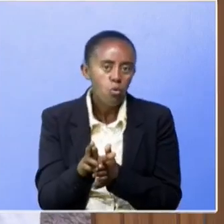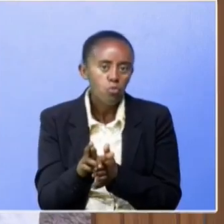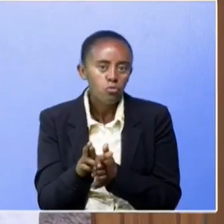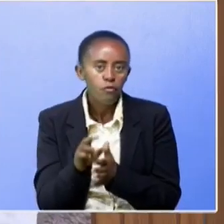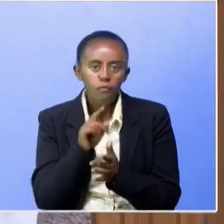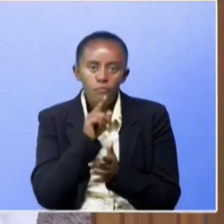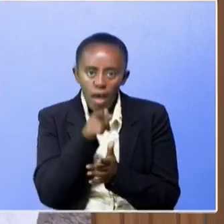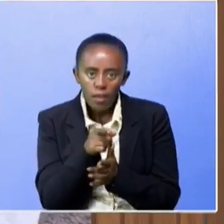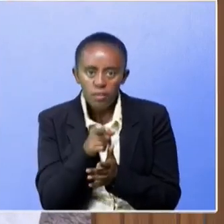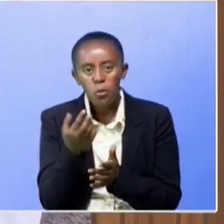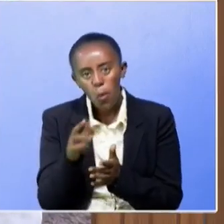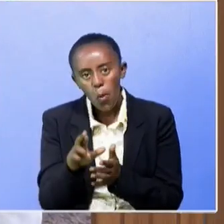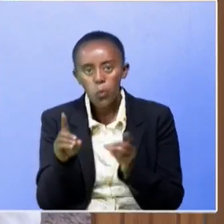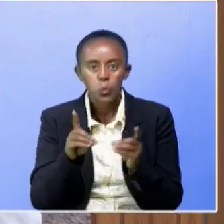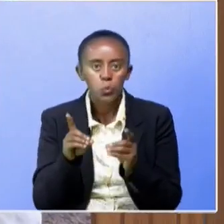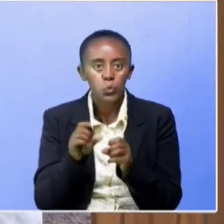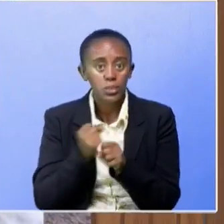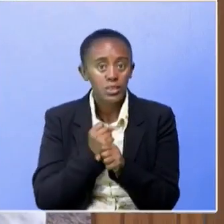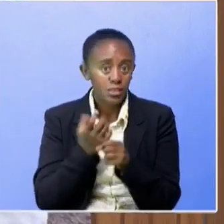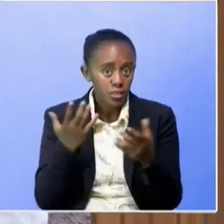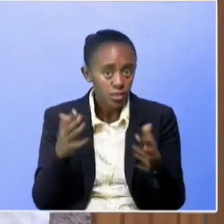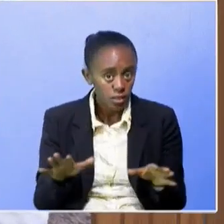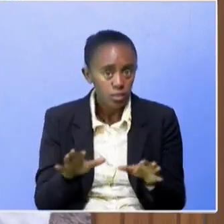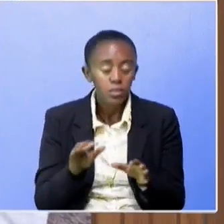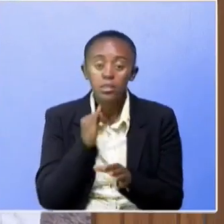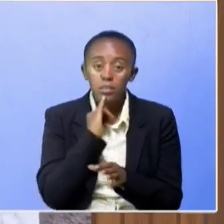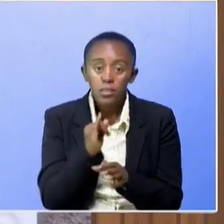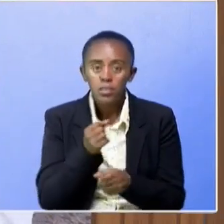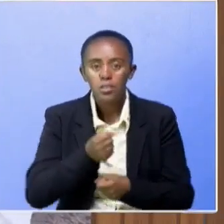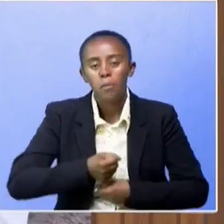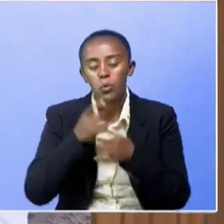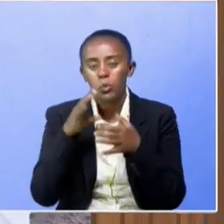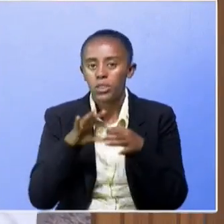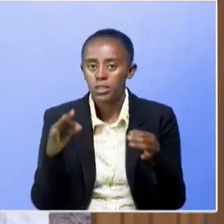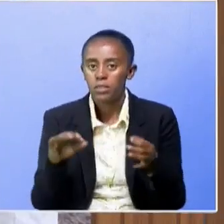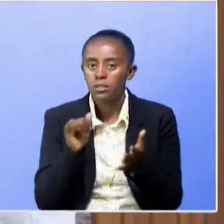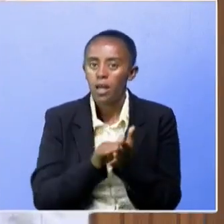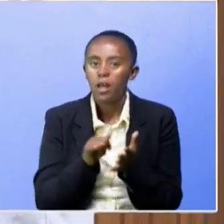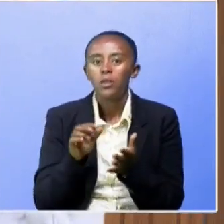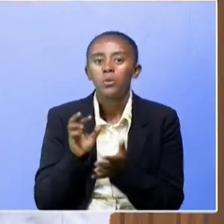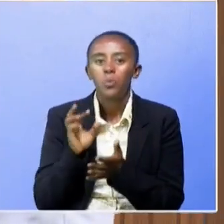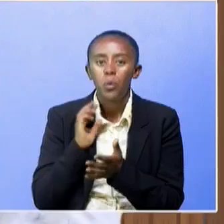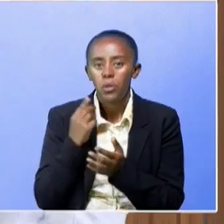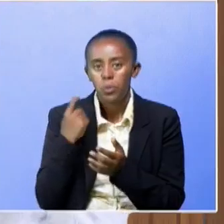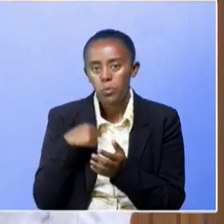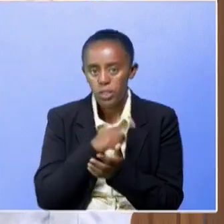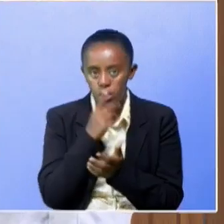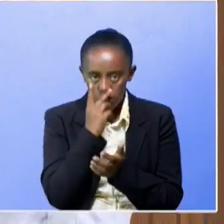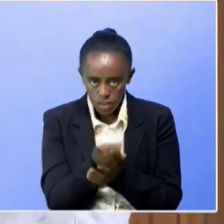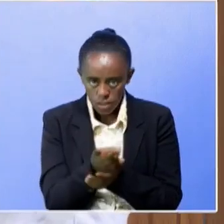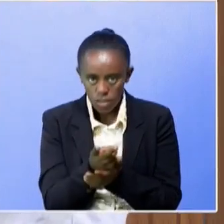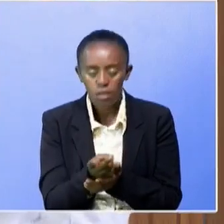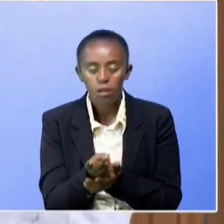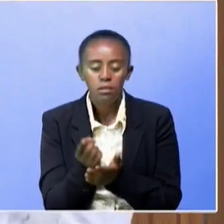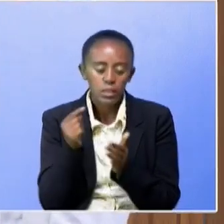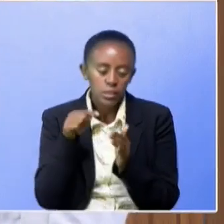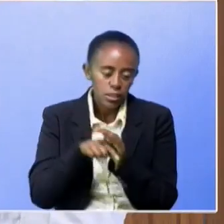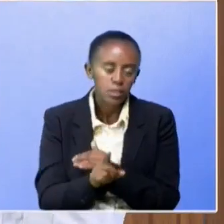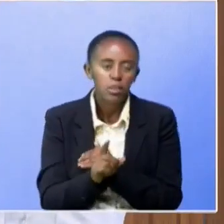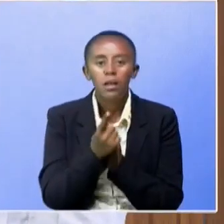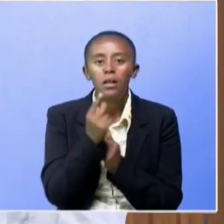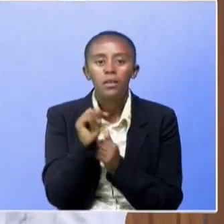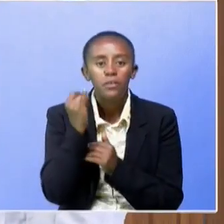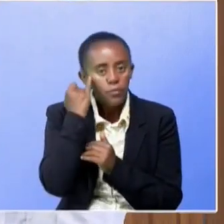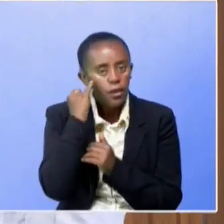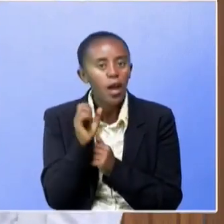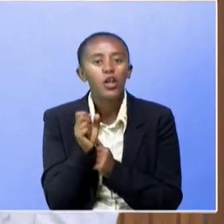or did is what? The supporting sentence. That's where we see in detail the